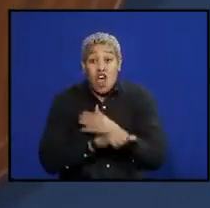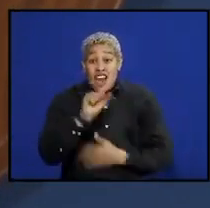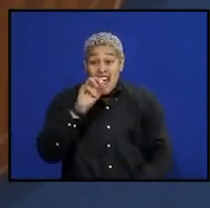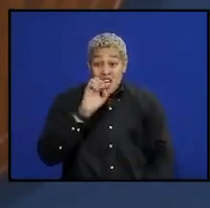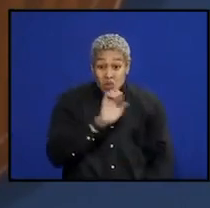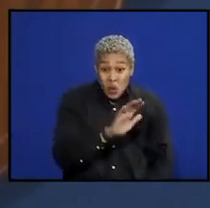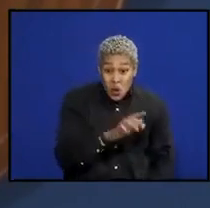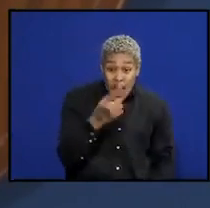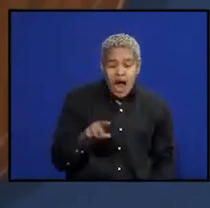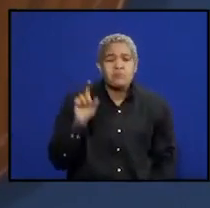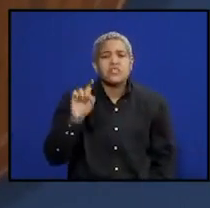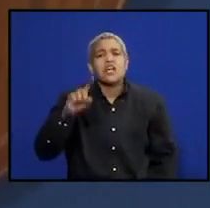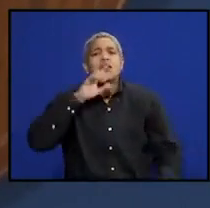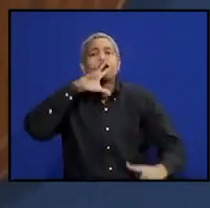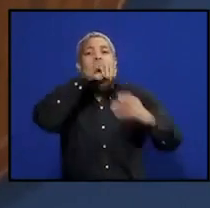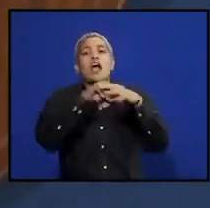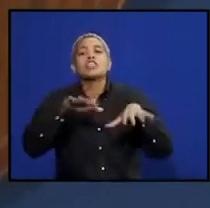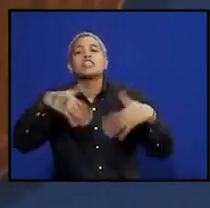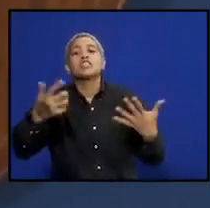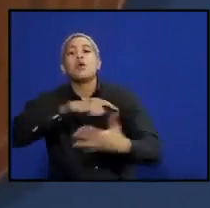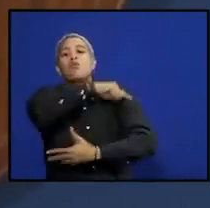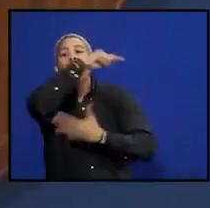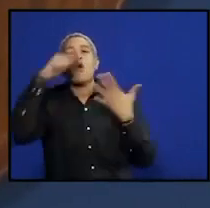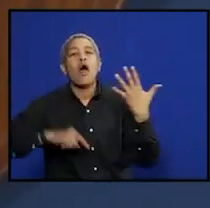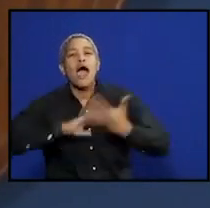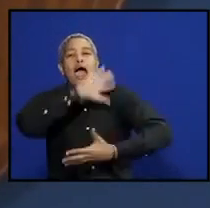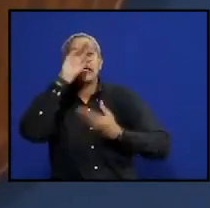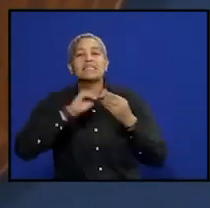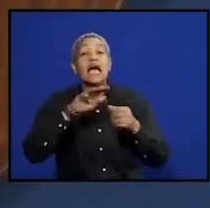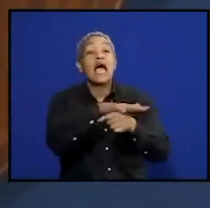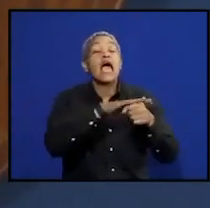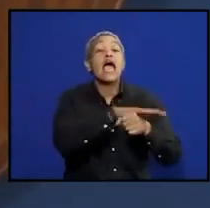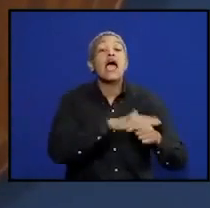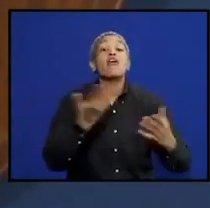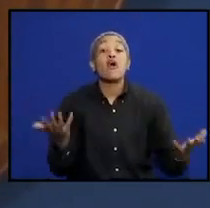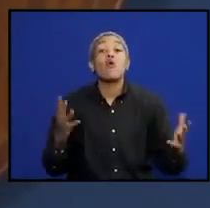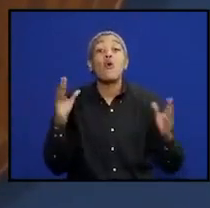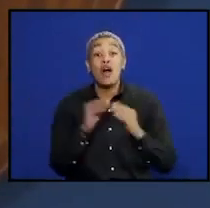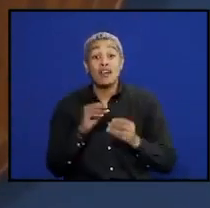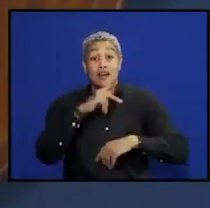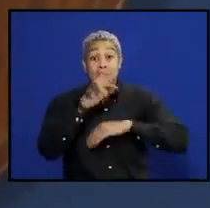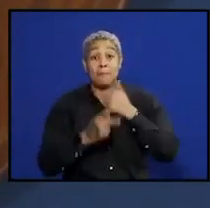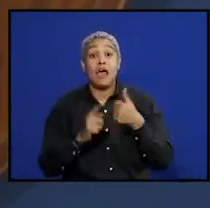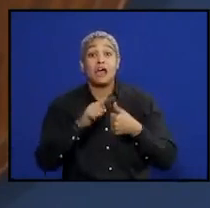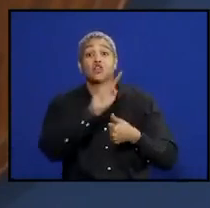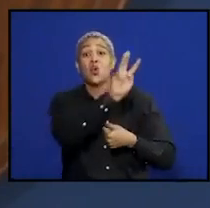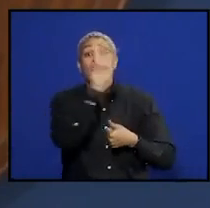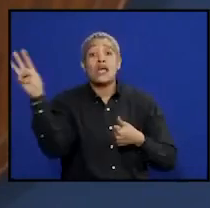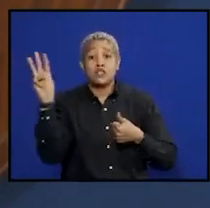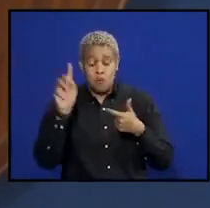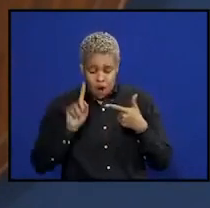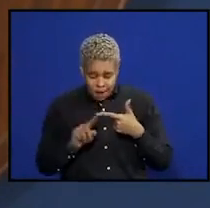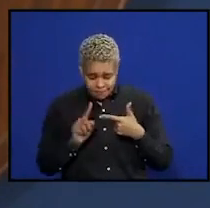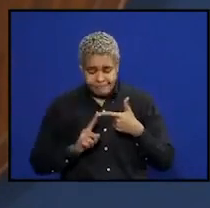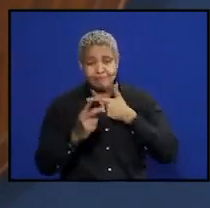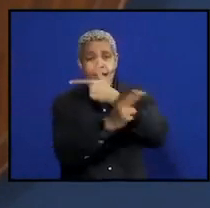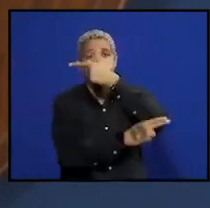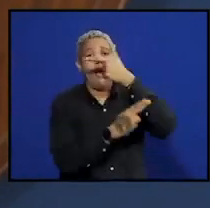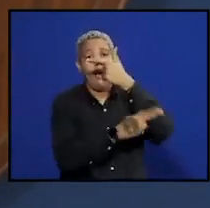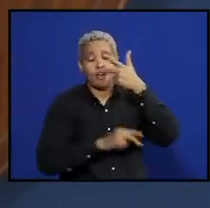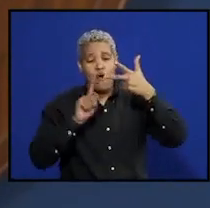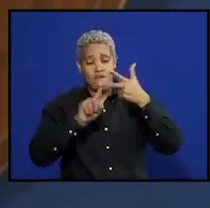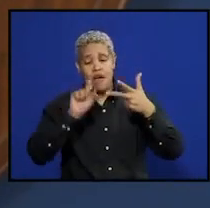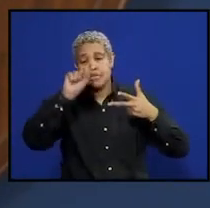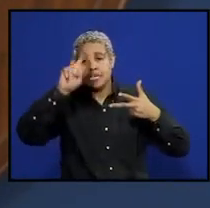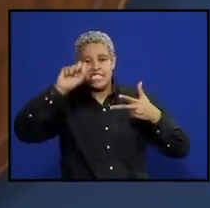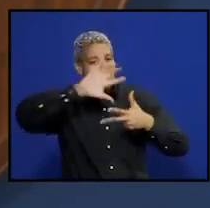public emergency shall consist of the entire area of land comprising the parishes of Westmoreland, Hannover, St.